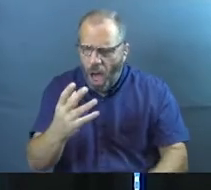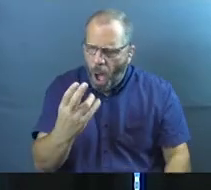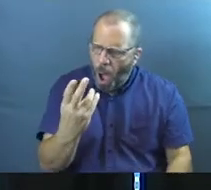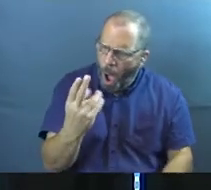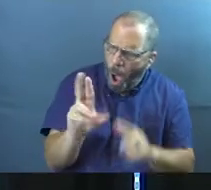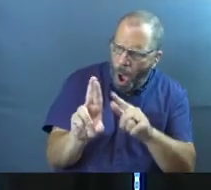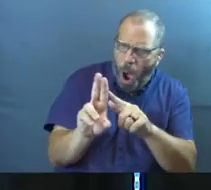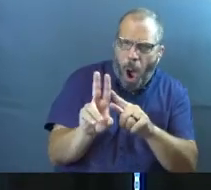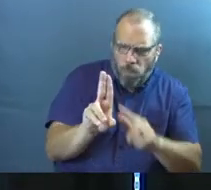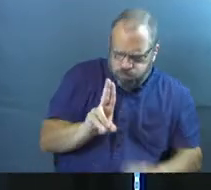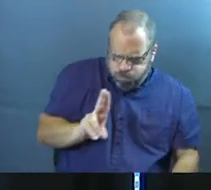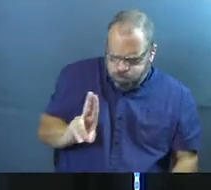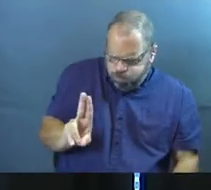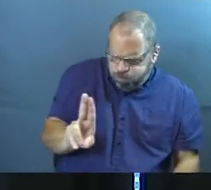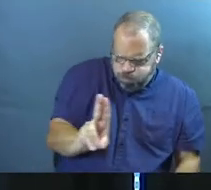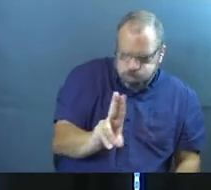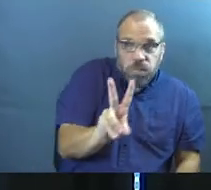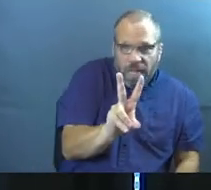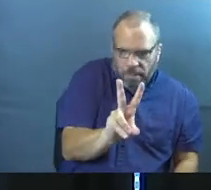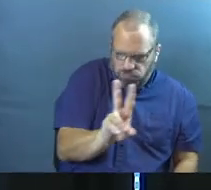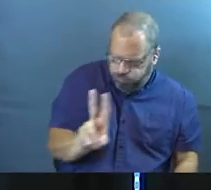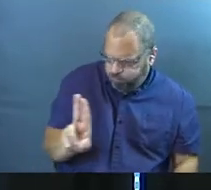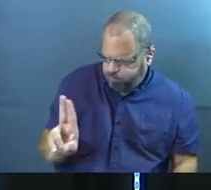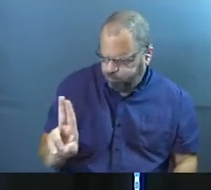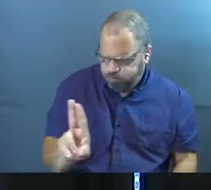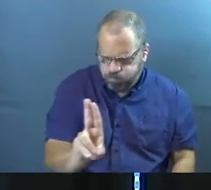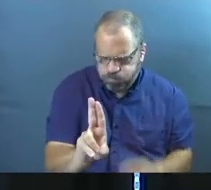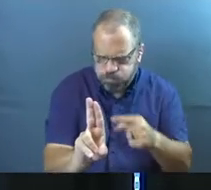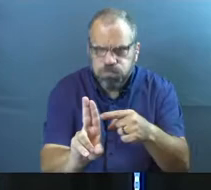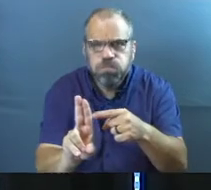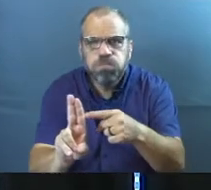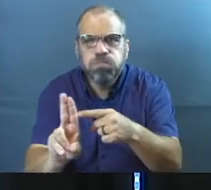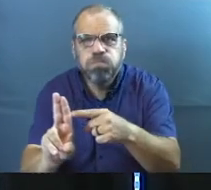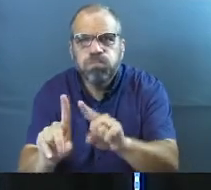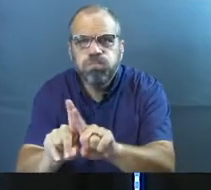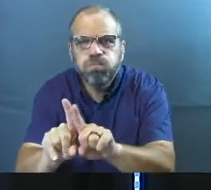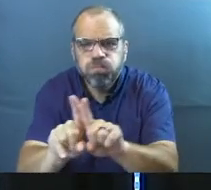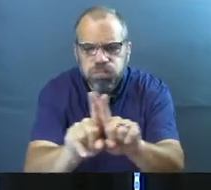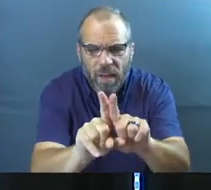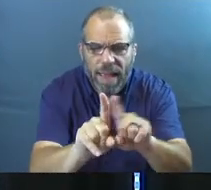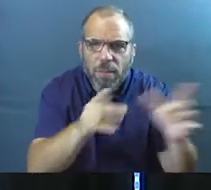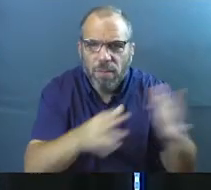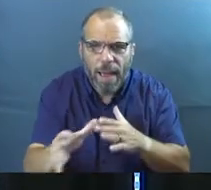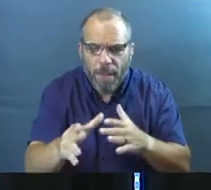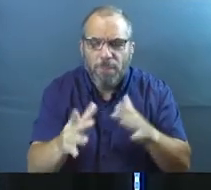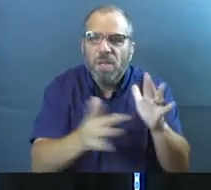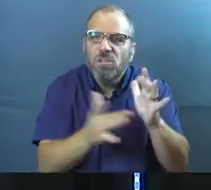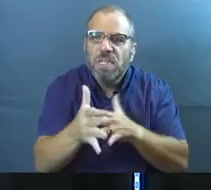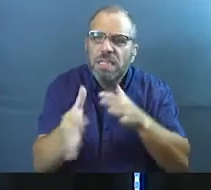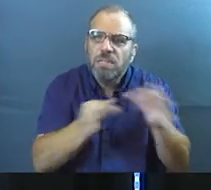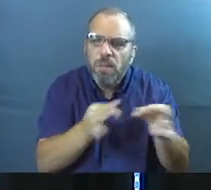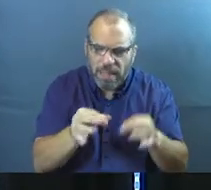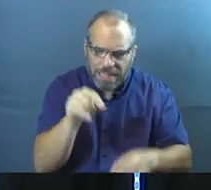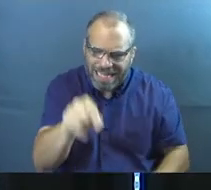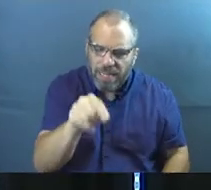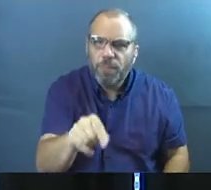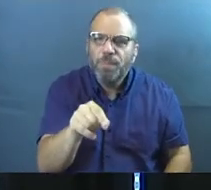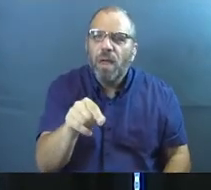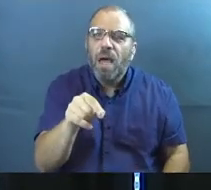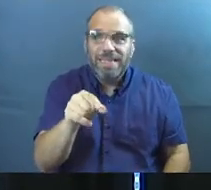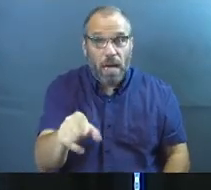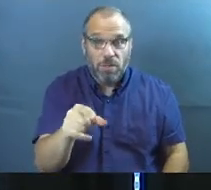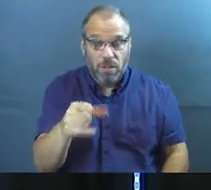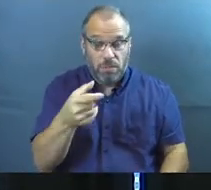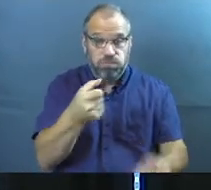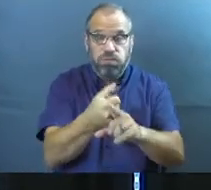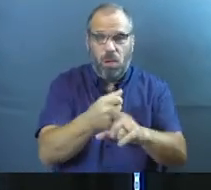so closely, hand in hand, together, that it was a pattern for them. And he explains the pattern to us. This is